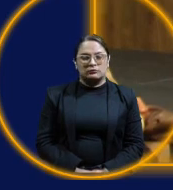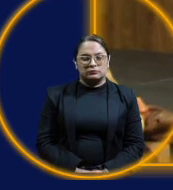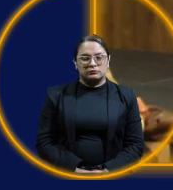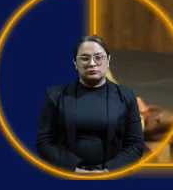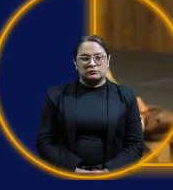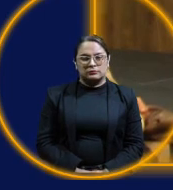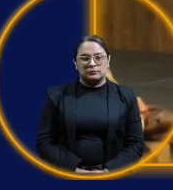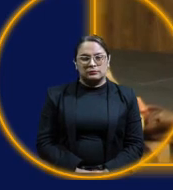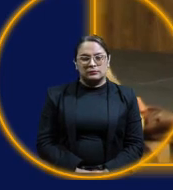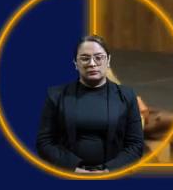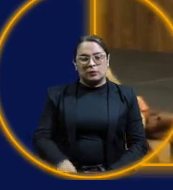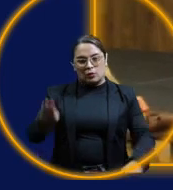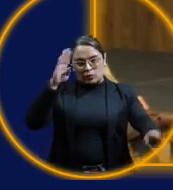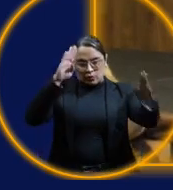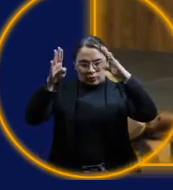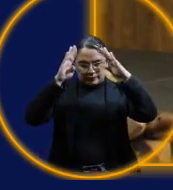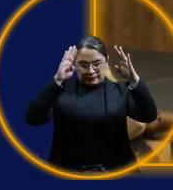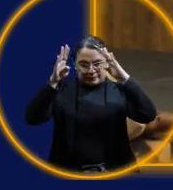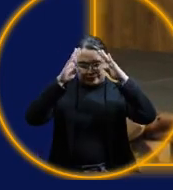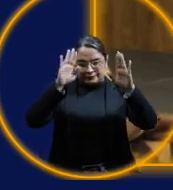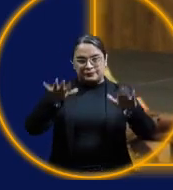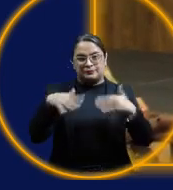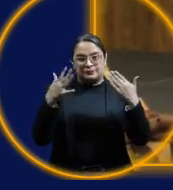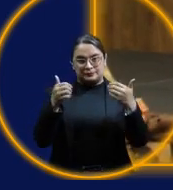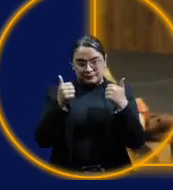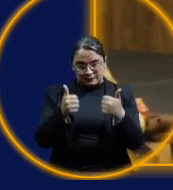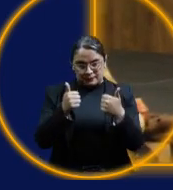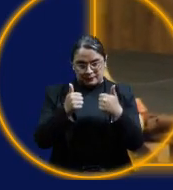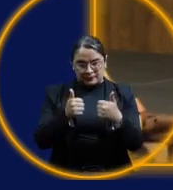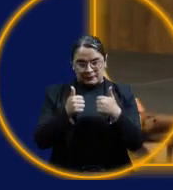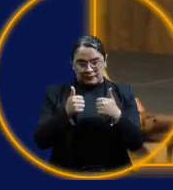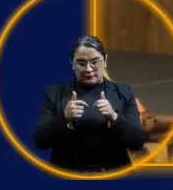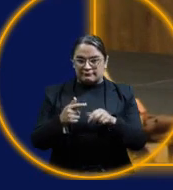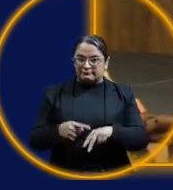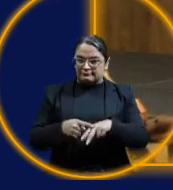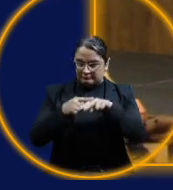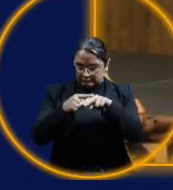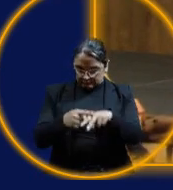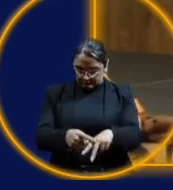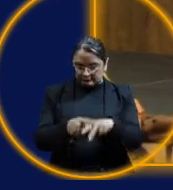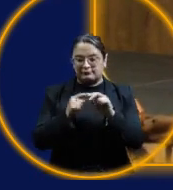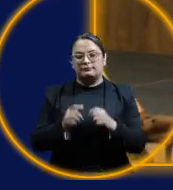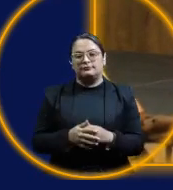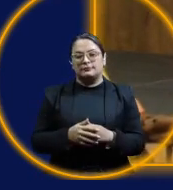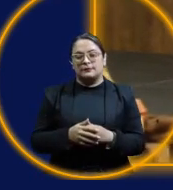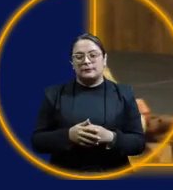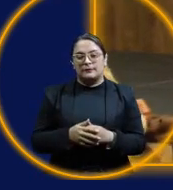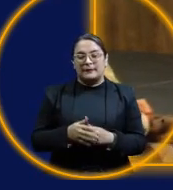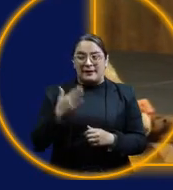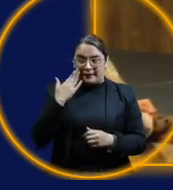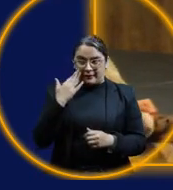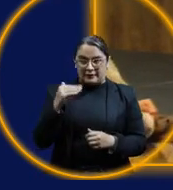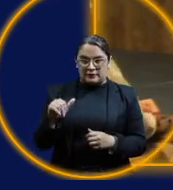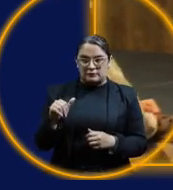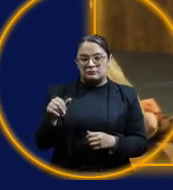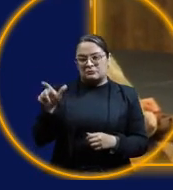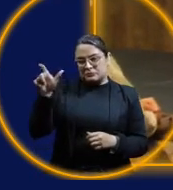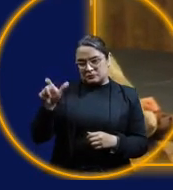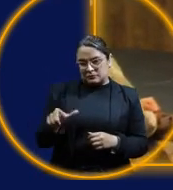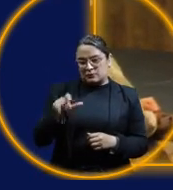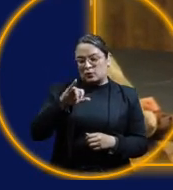much right Thank you very much Hi Hi everyone very much for inod as Was